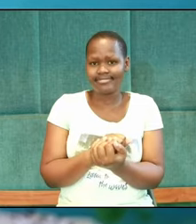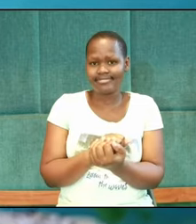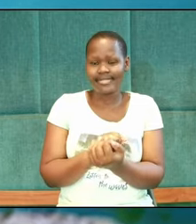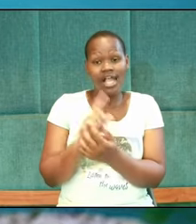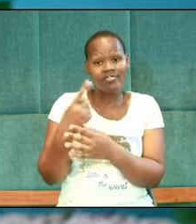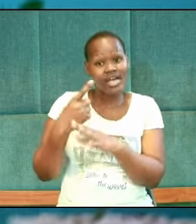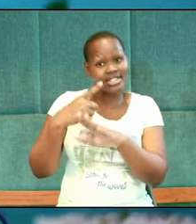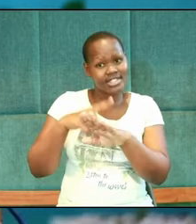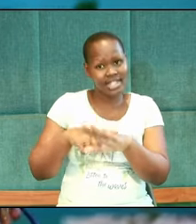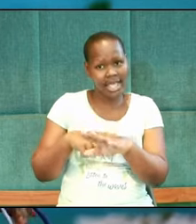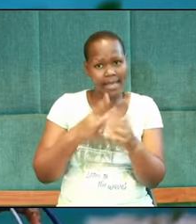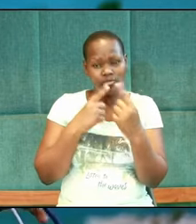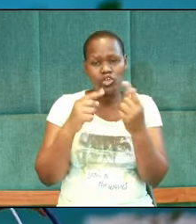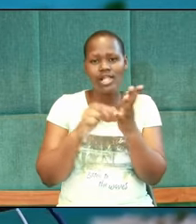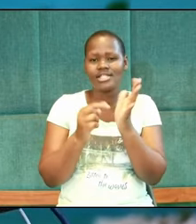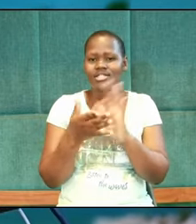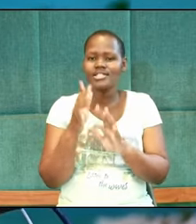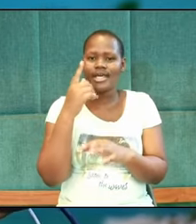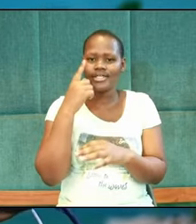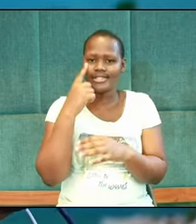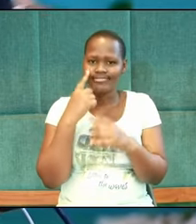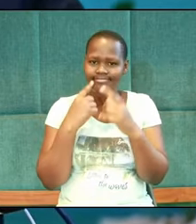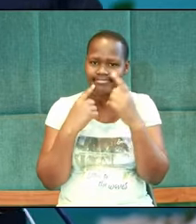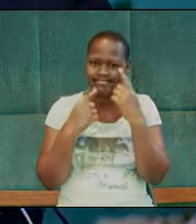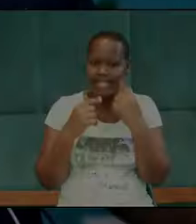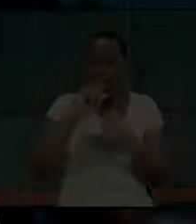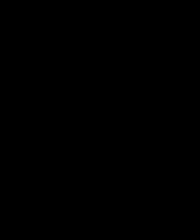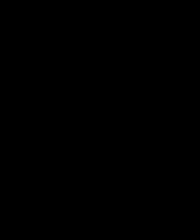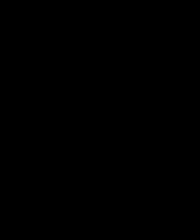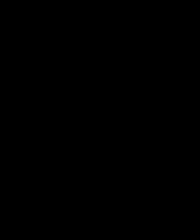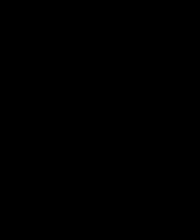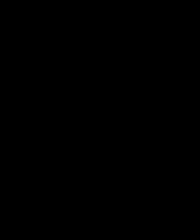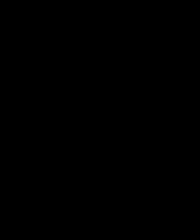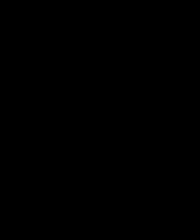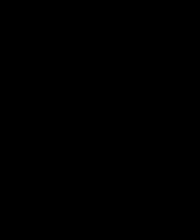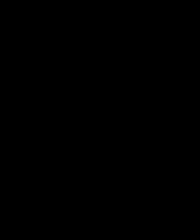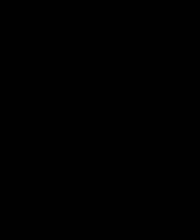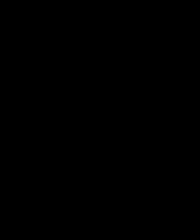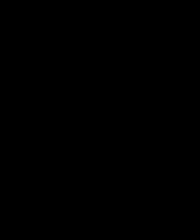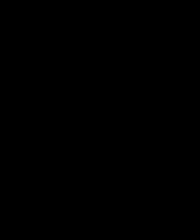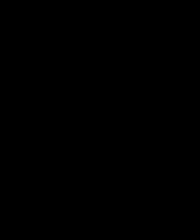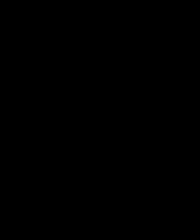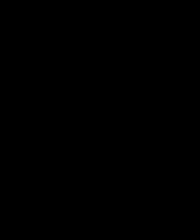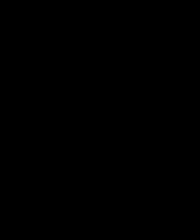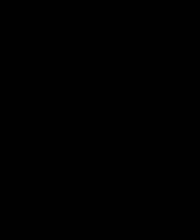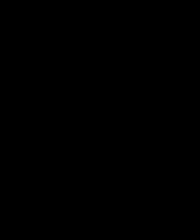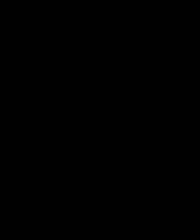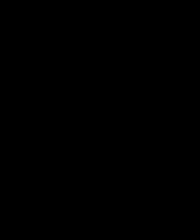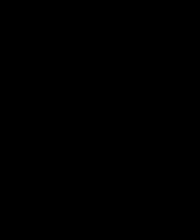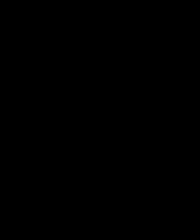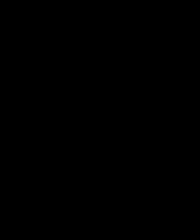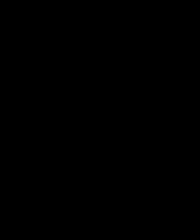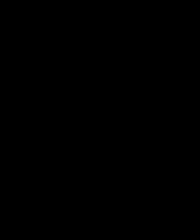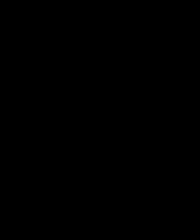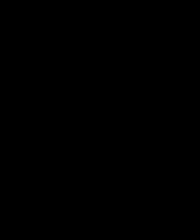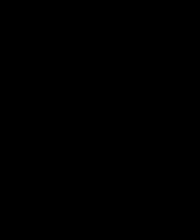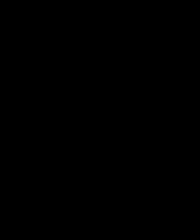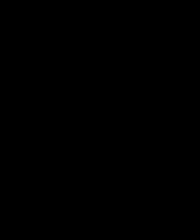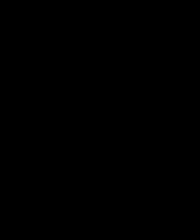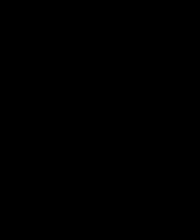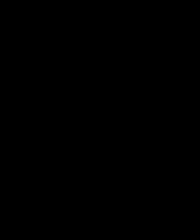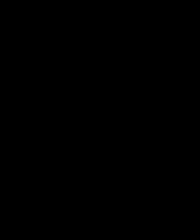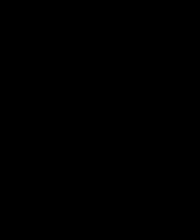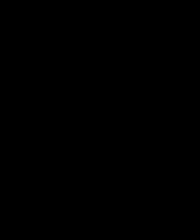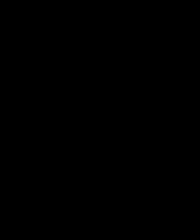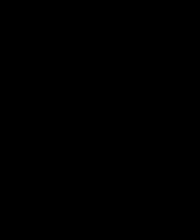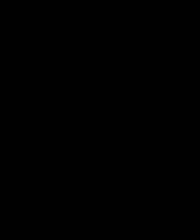The first time we are told Jesus wept, John 11, verse 35, at the tomb of Lazarus. He looked at the